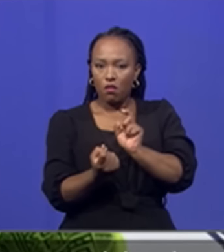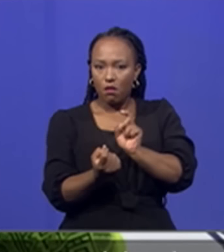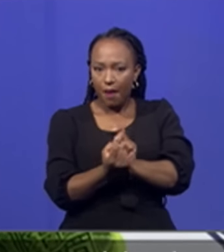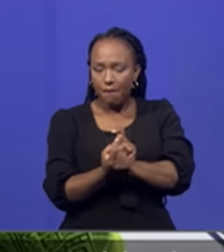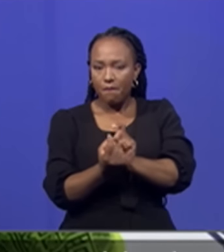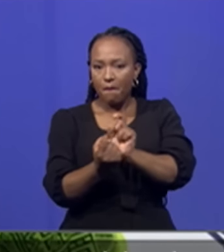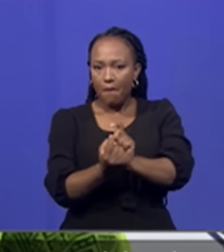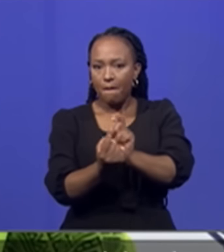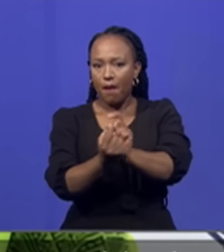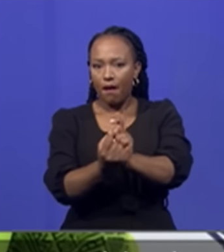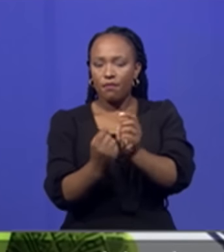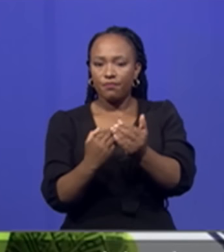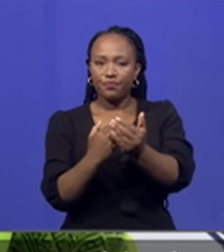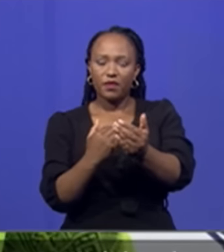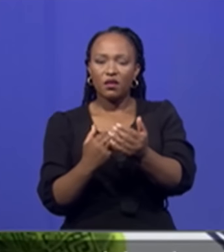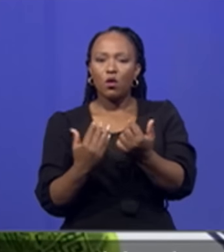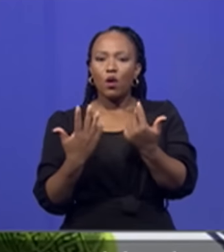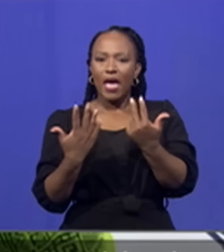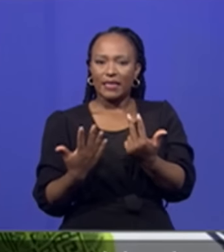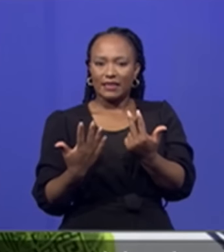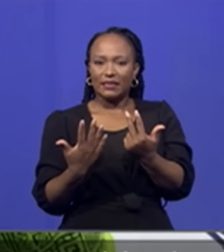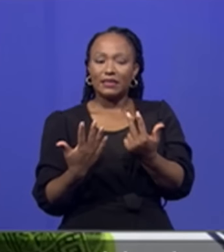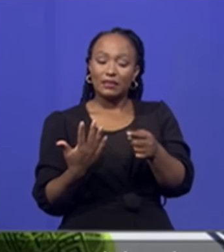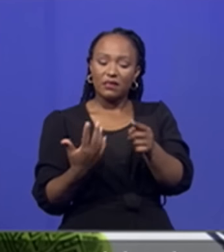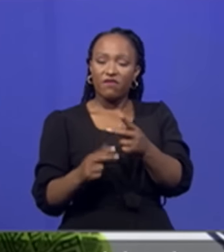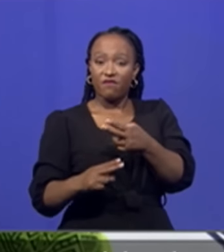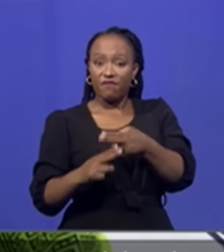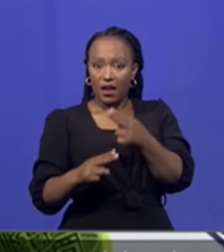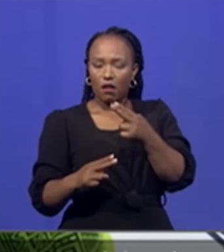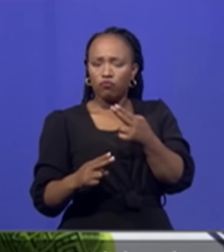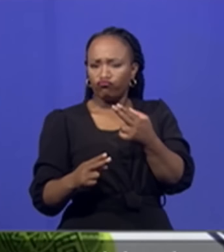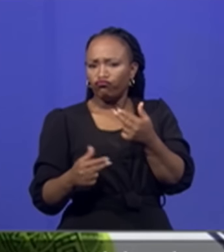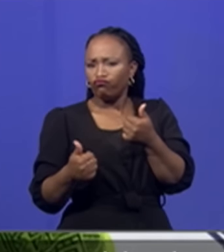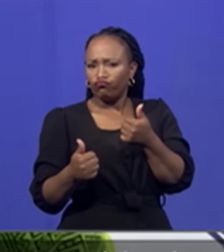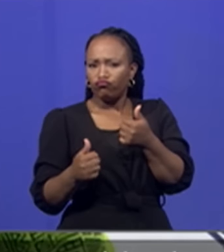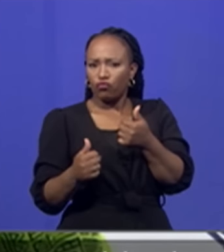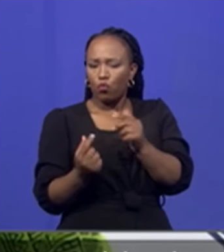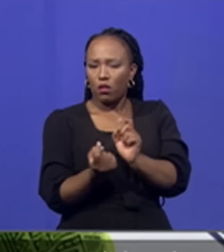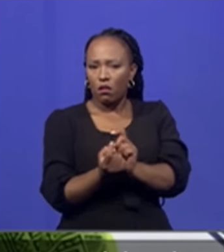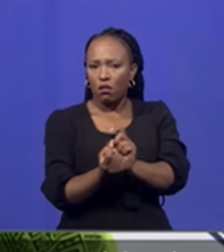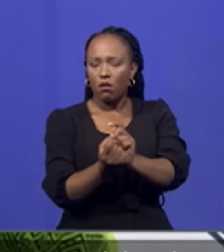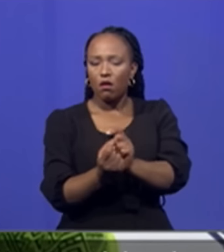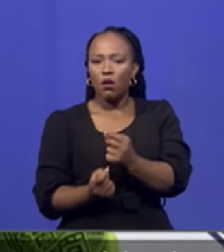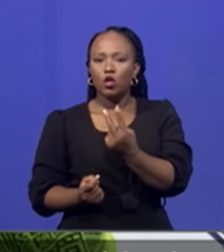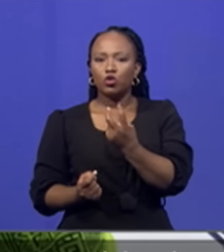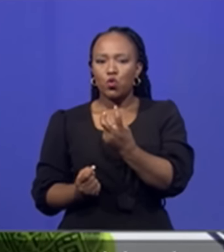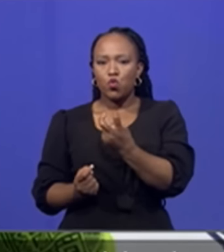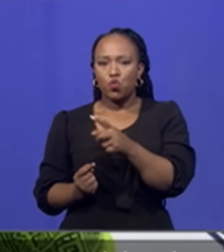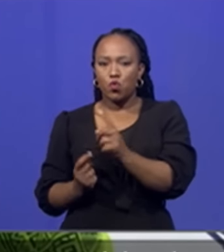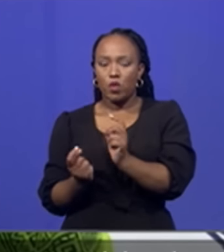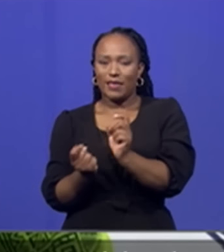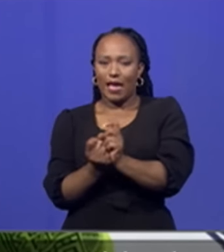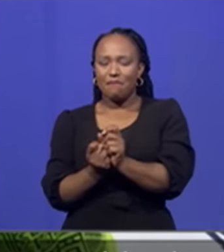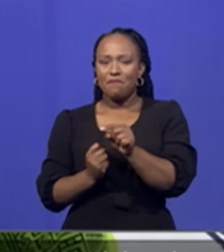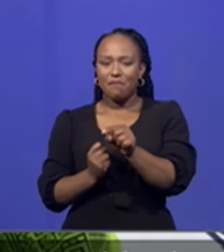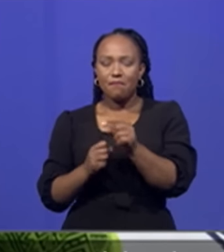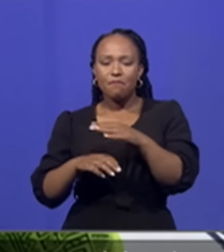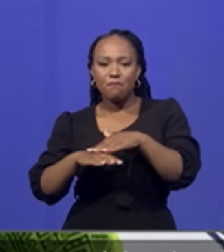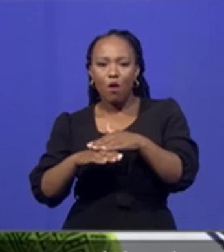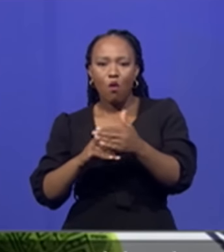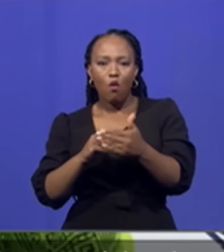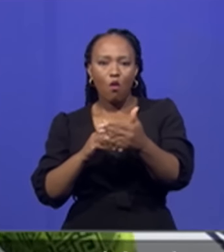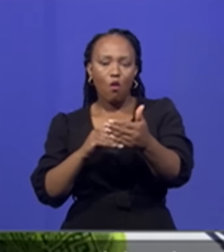situation. We still have like 8 games, 8 finals. Also the 2 games, the opponents of the 2 next games make them like